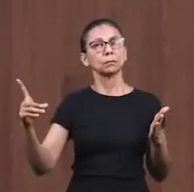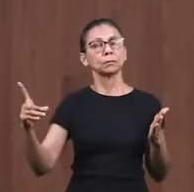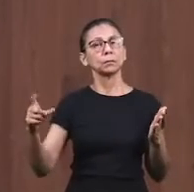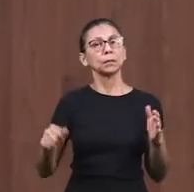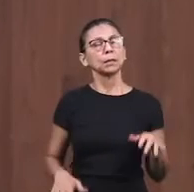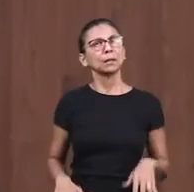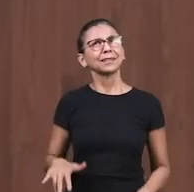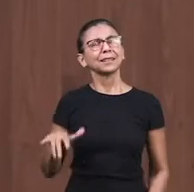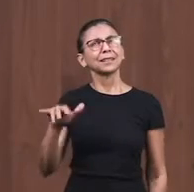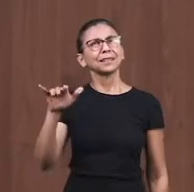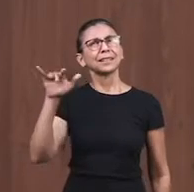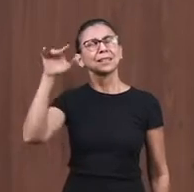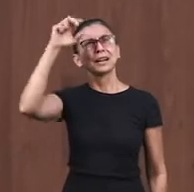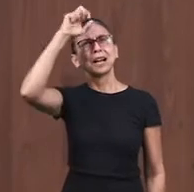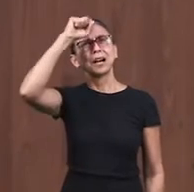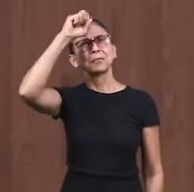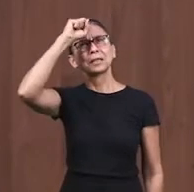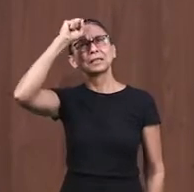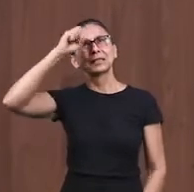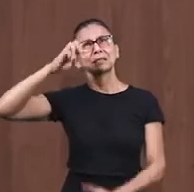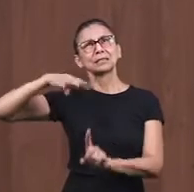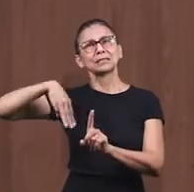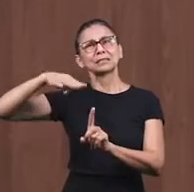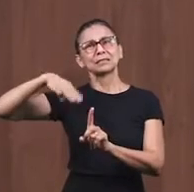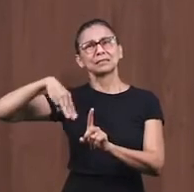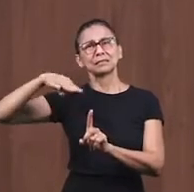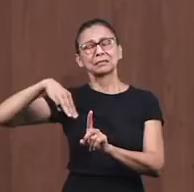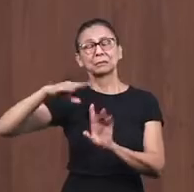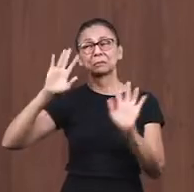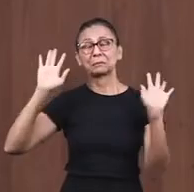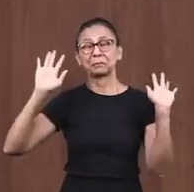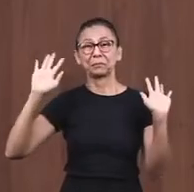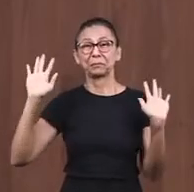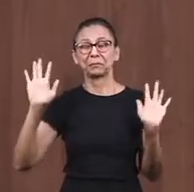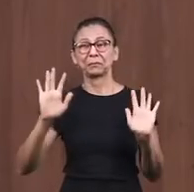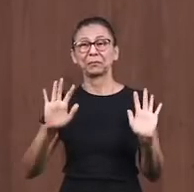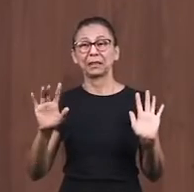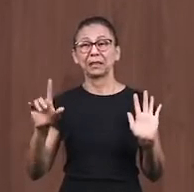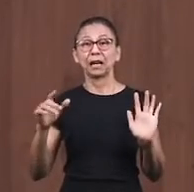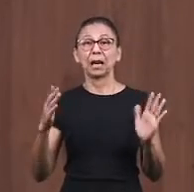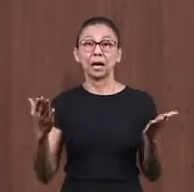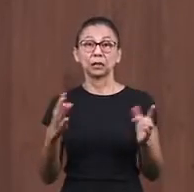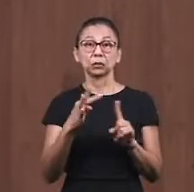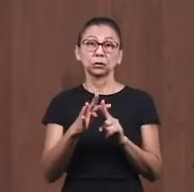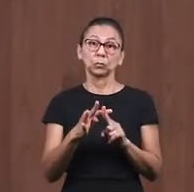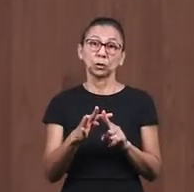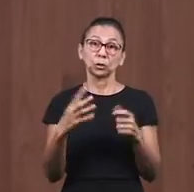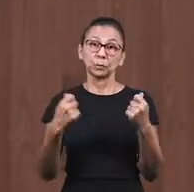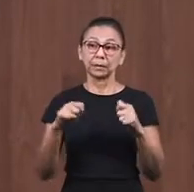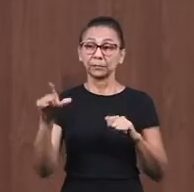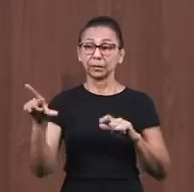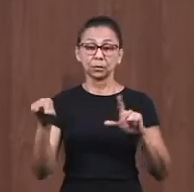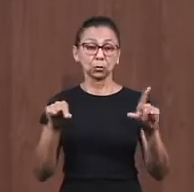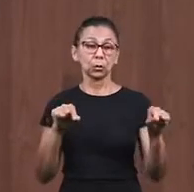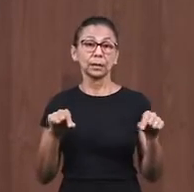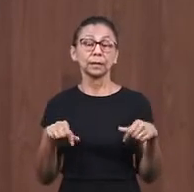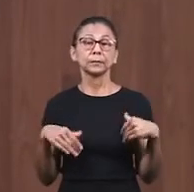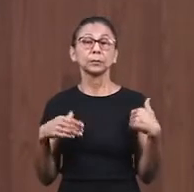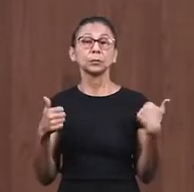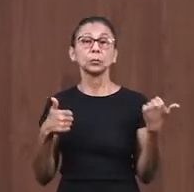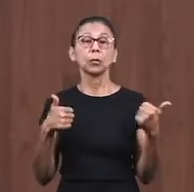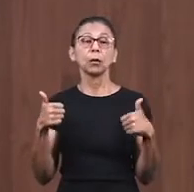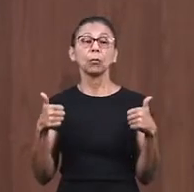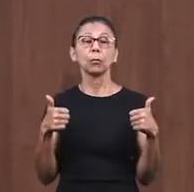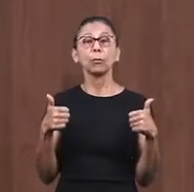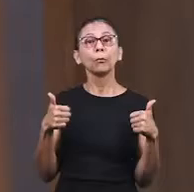up listening about teaching about other gods. And he had to choose. Which one did